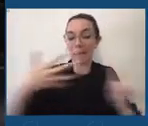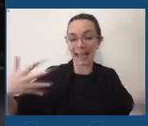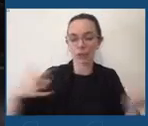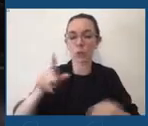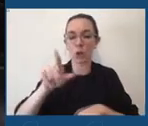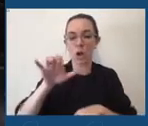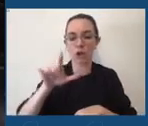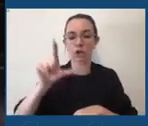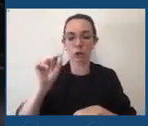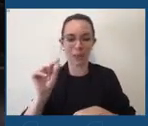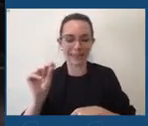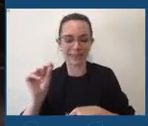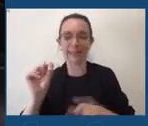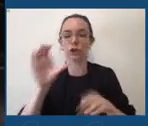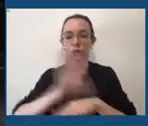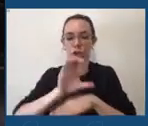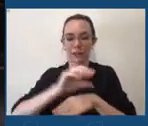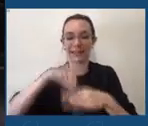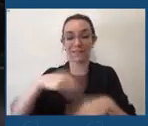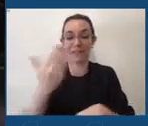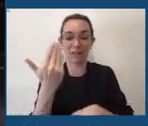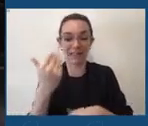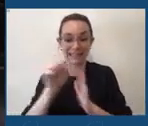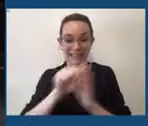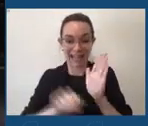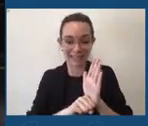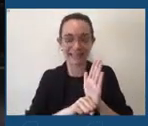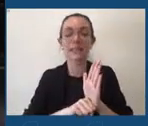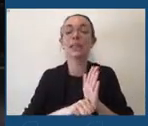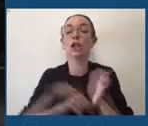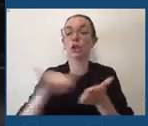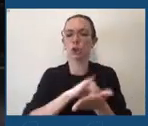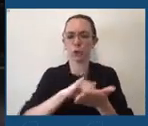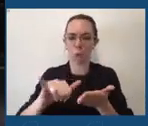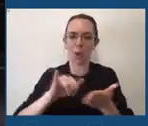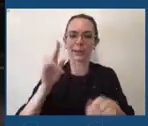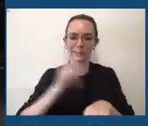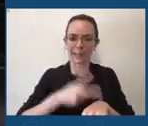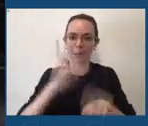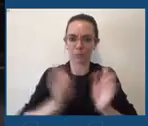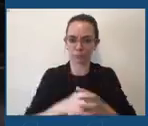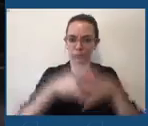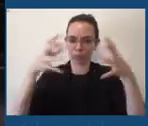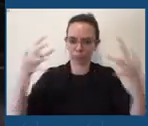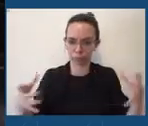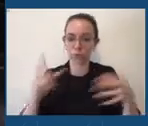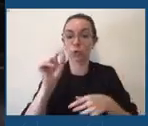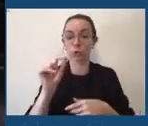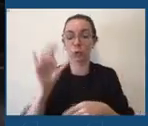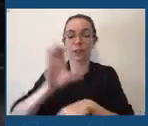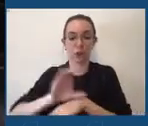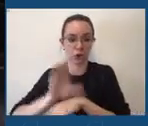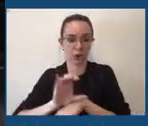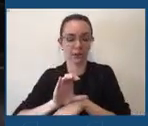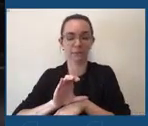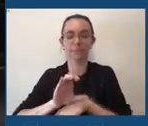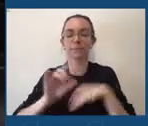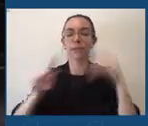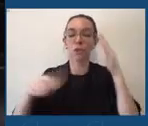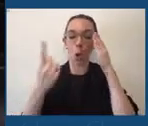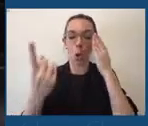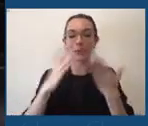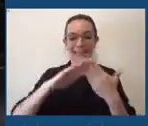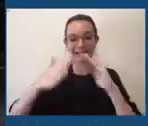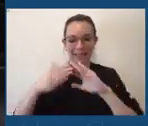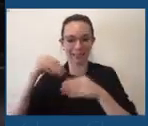in 13 states, New York doubled its footprint to 20 churches. It's the only church in the country, the only city in the